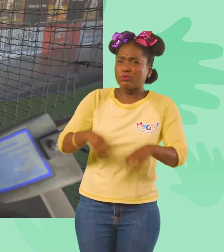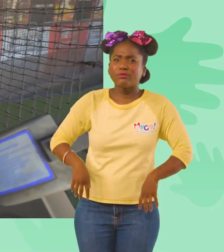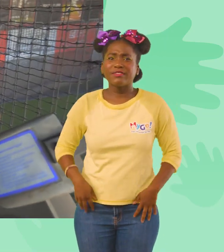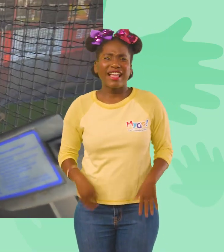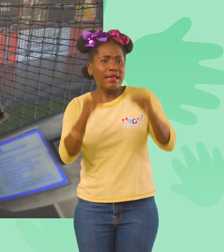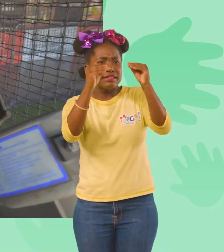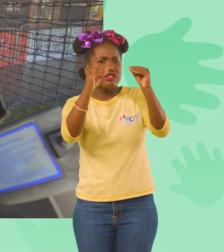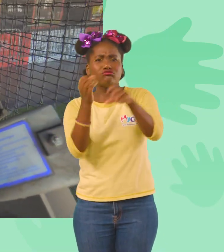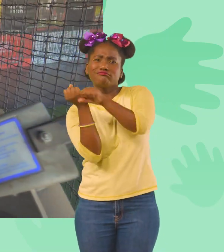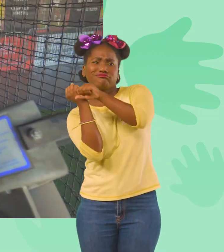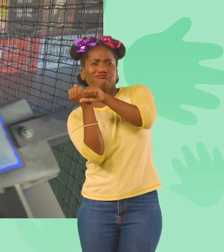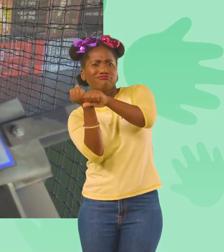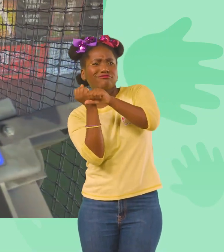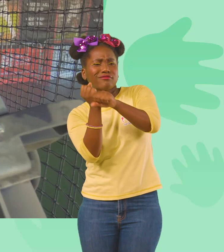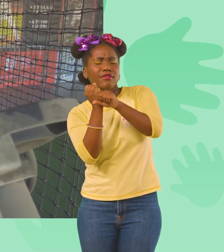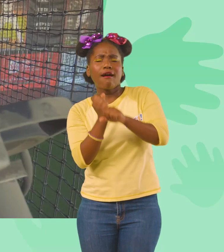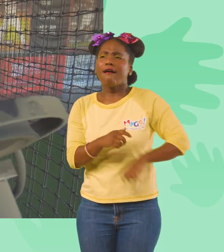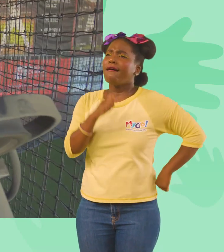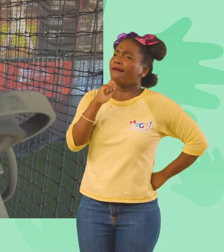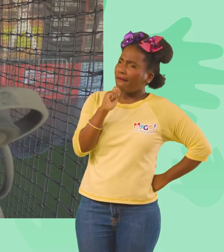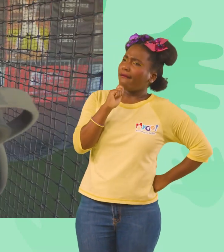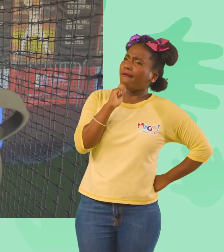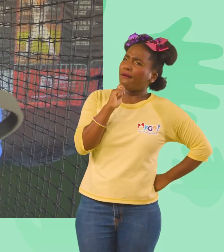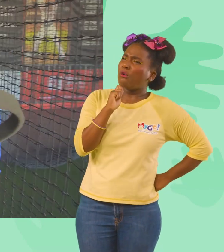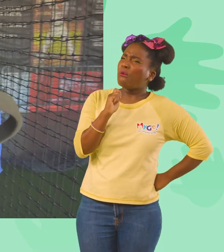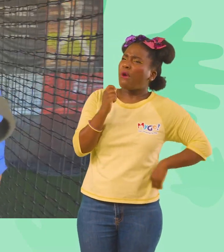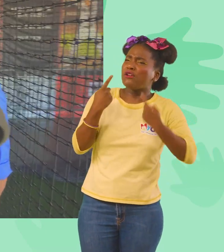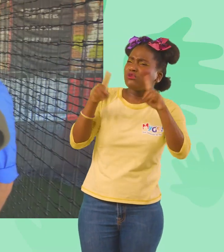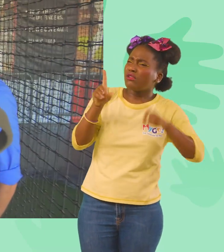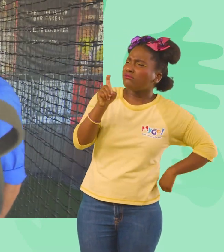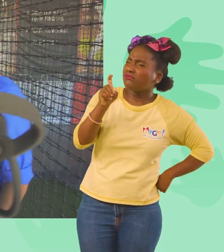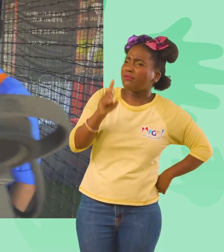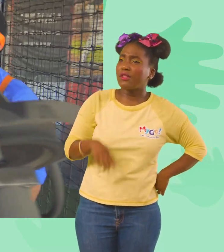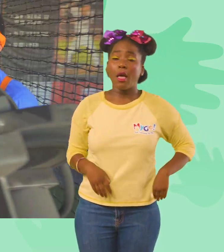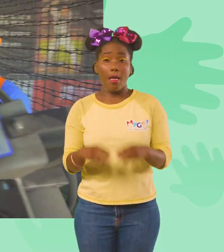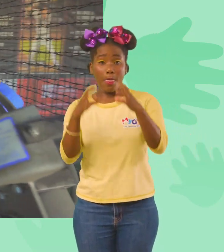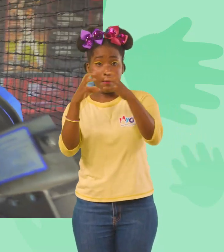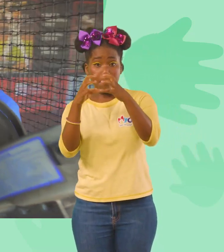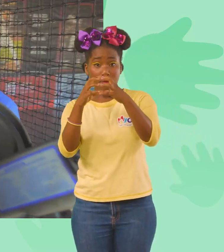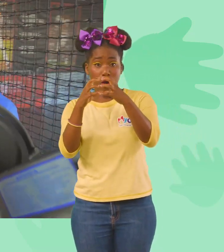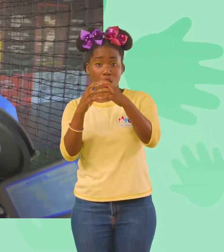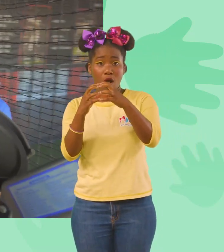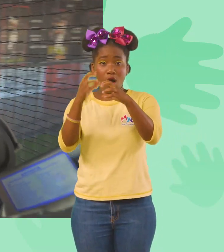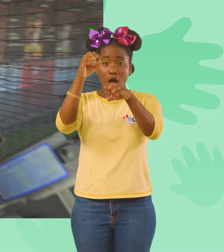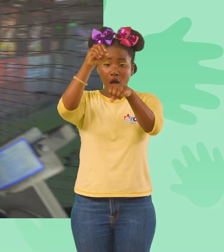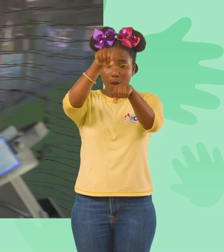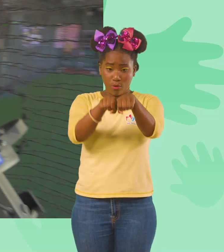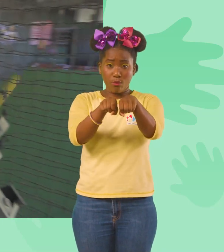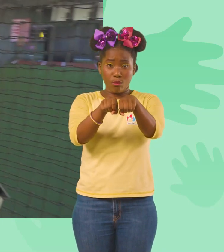teaches you how to bat. Ooh, teaches you how to bat? How does it work? You put the ball in the